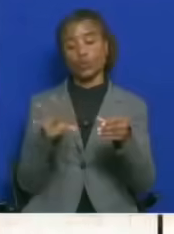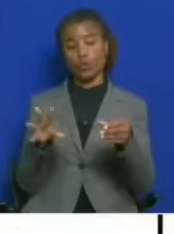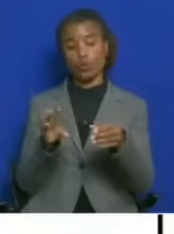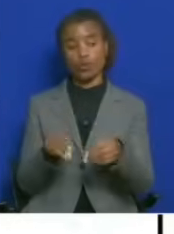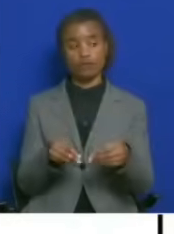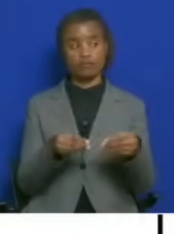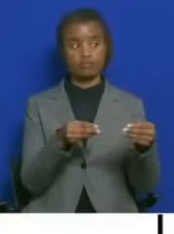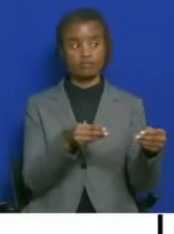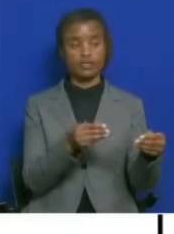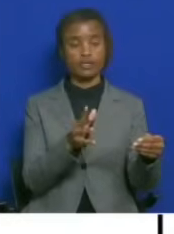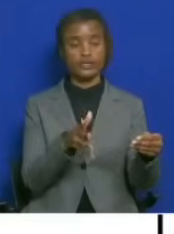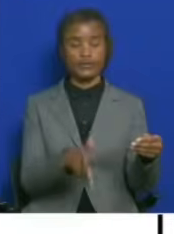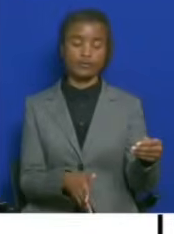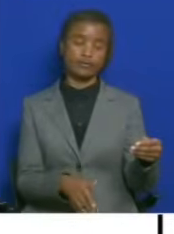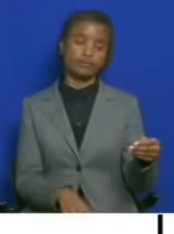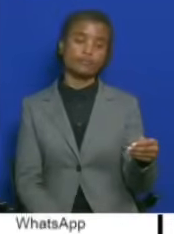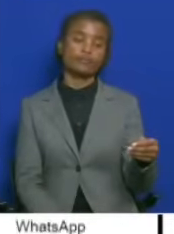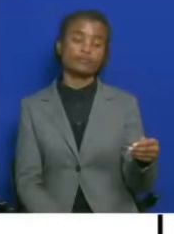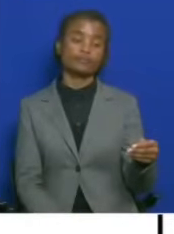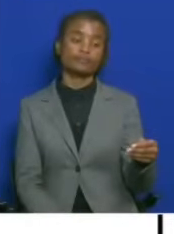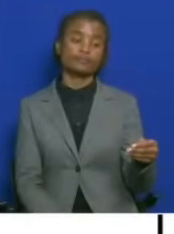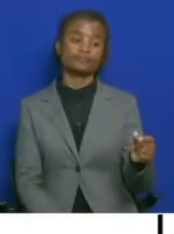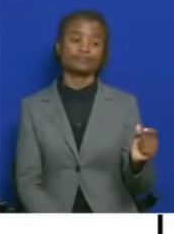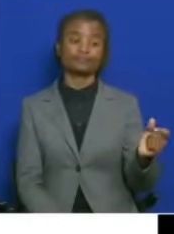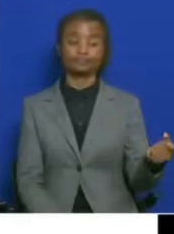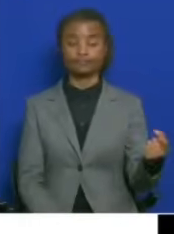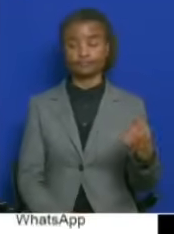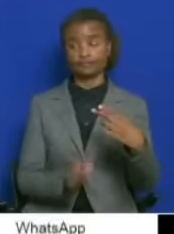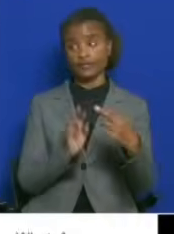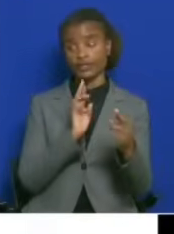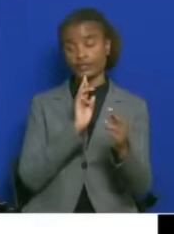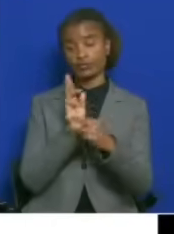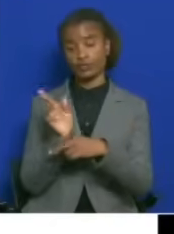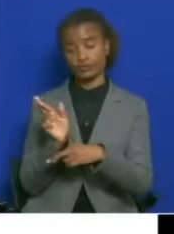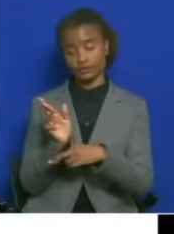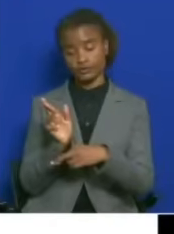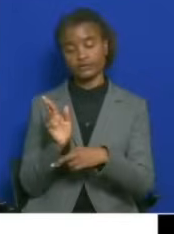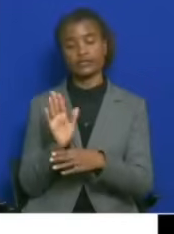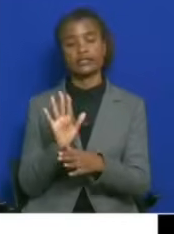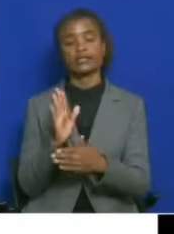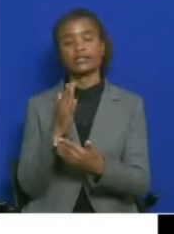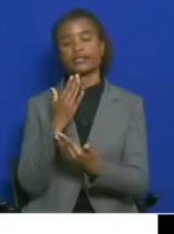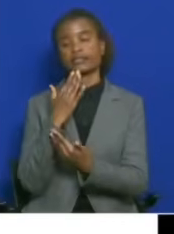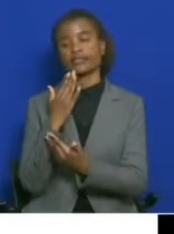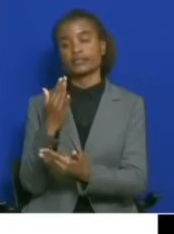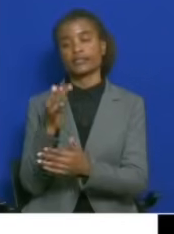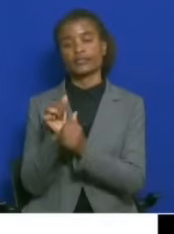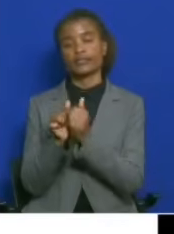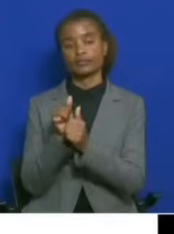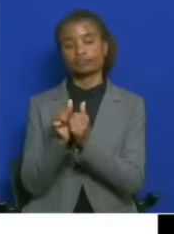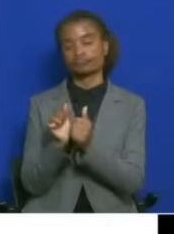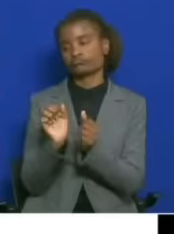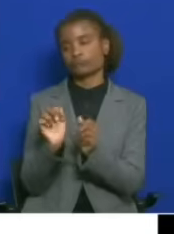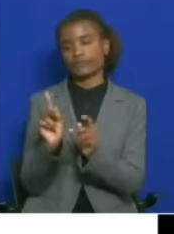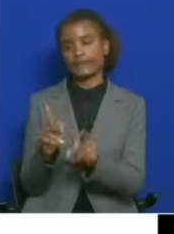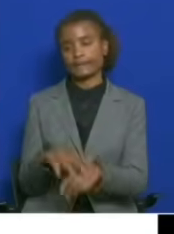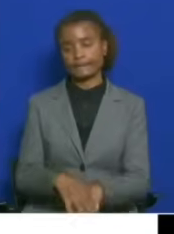me. And Mr. Valley responds, thank you, bro. That's okay with me.